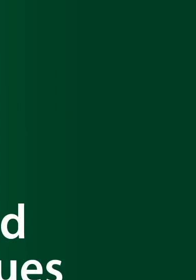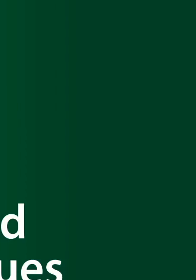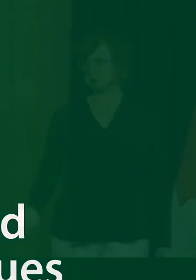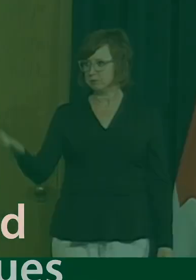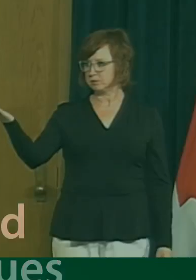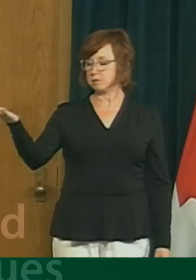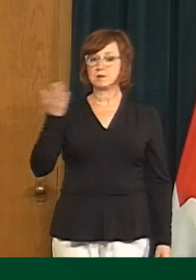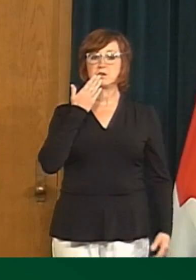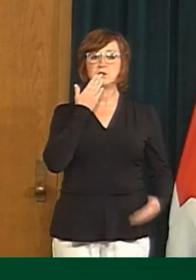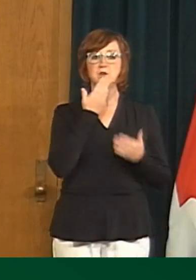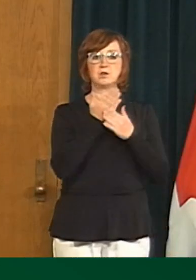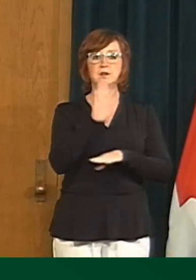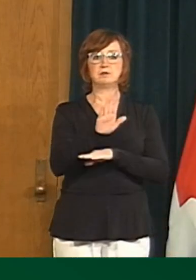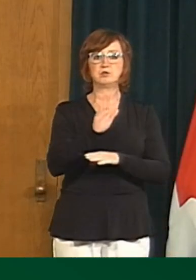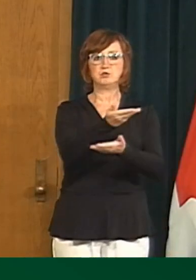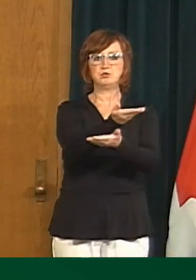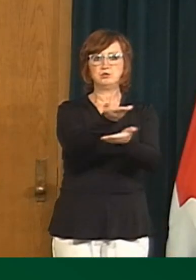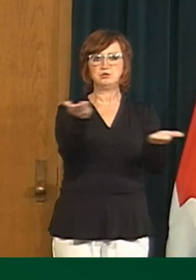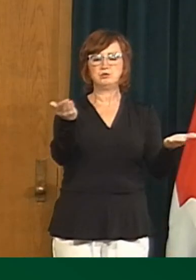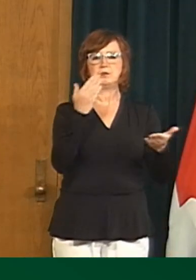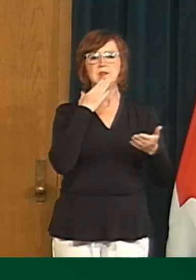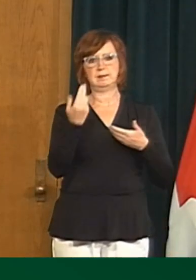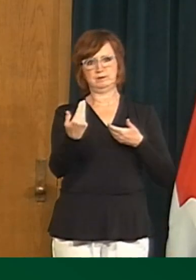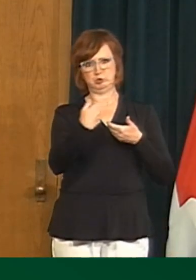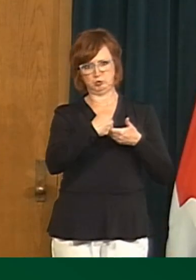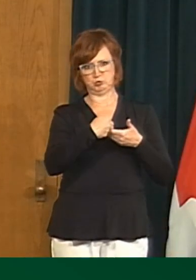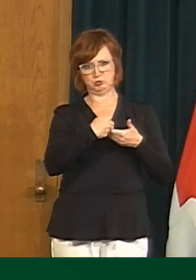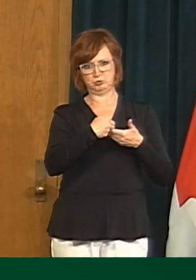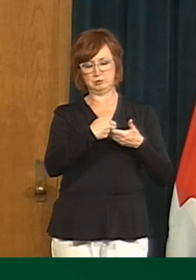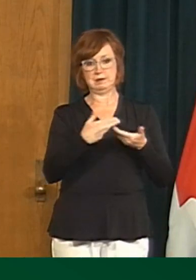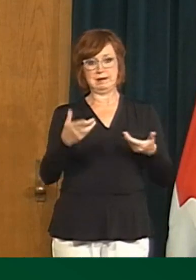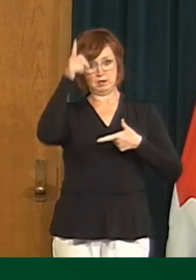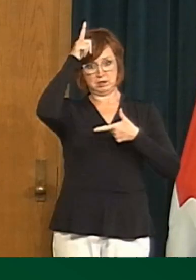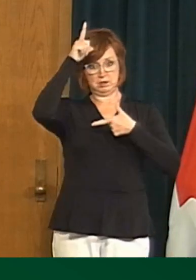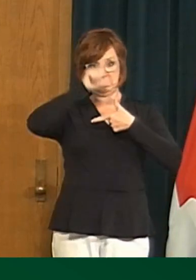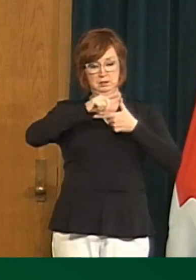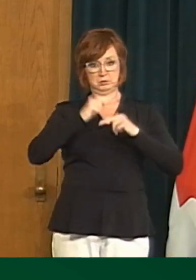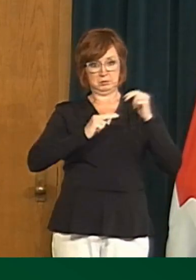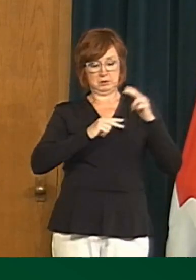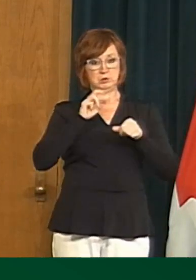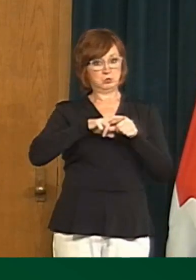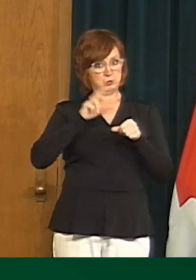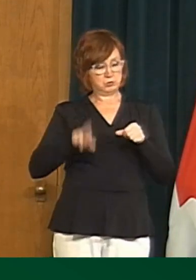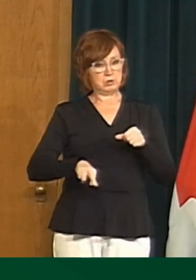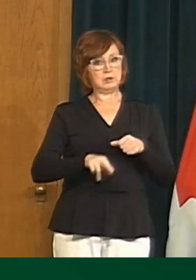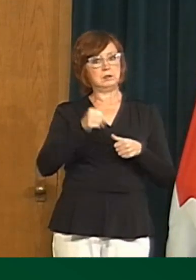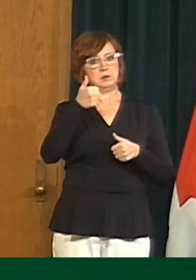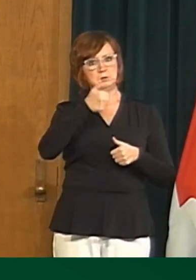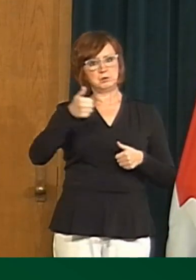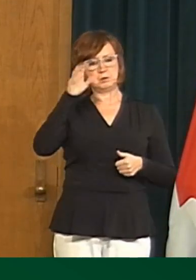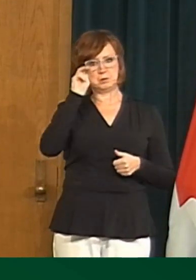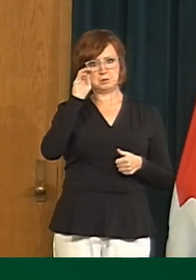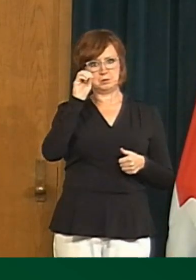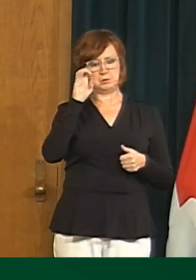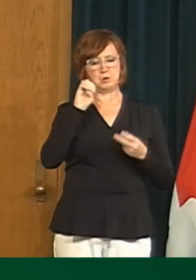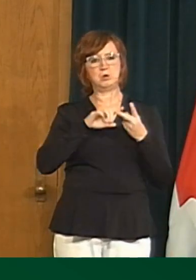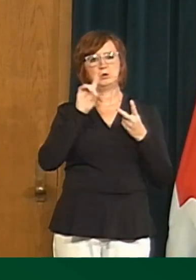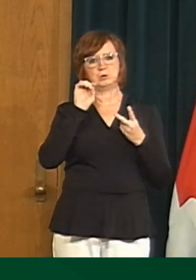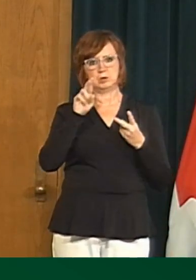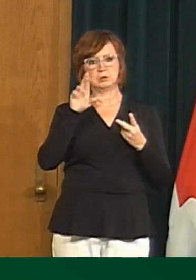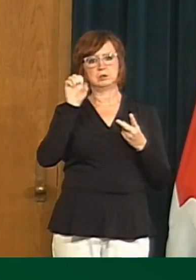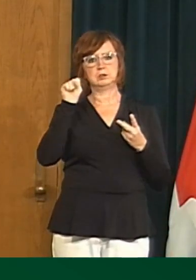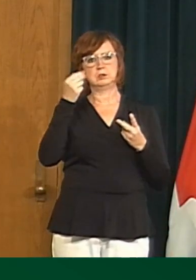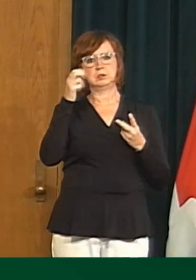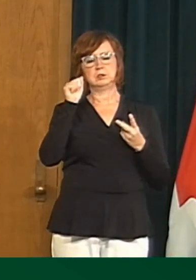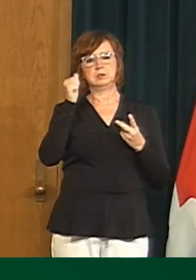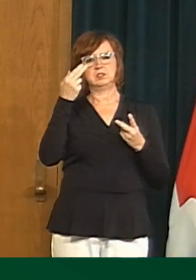Good afternoon, everyone, and thanks for joining us today. Again, in the Legislative Building in Regina, we have Premier Scott Moe and Dr. Shahab.